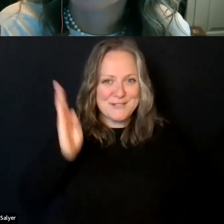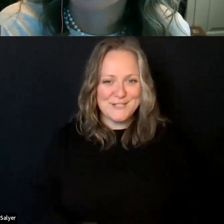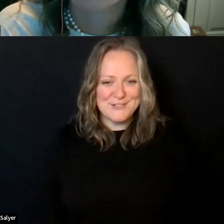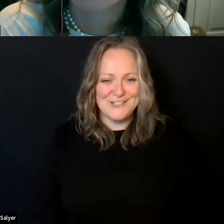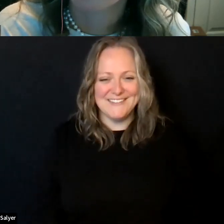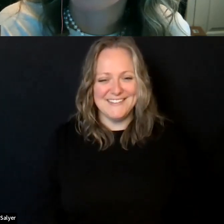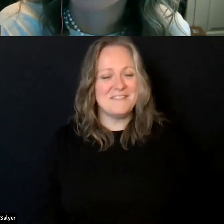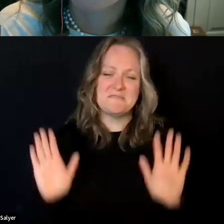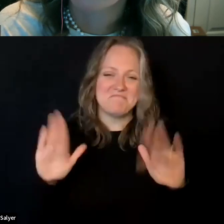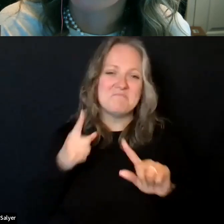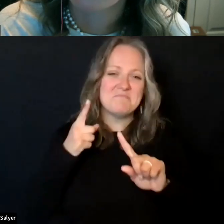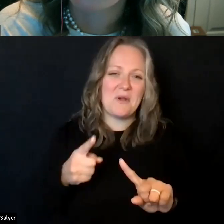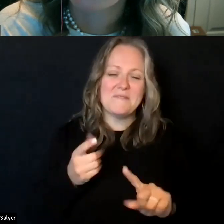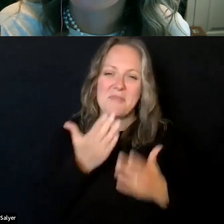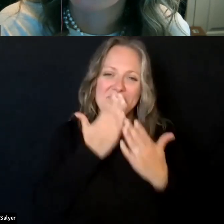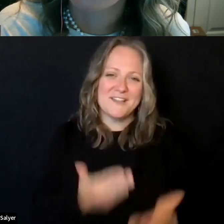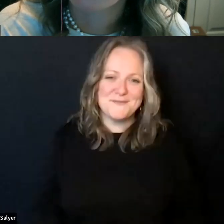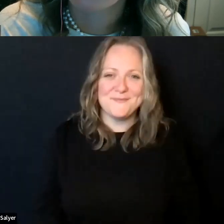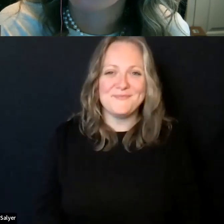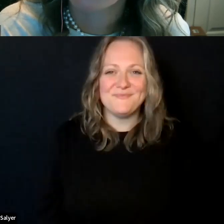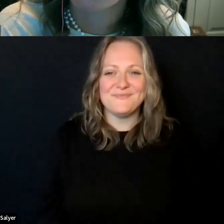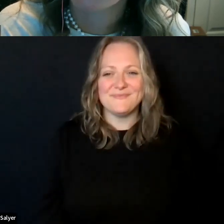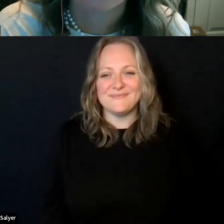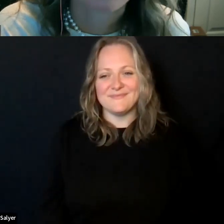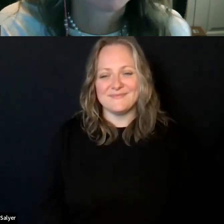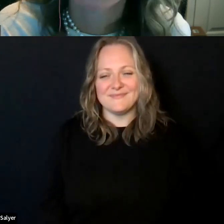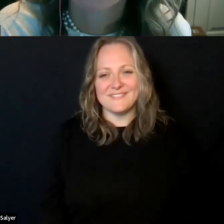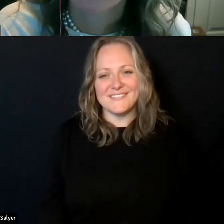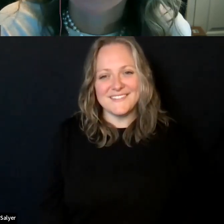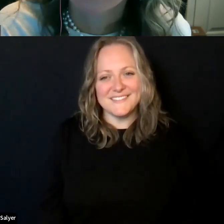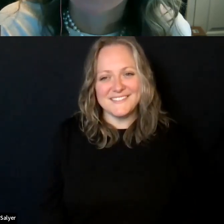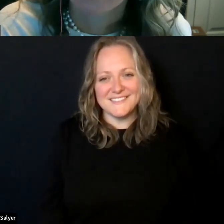just so grateful. So thank you all so much.